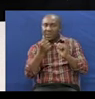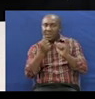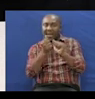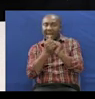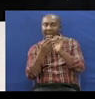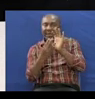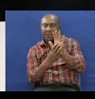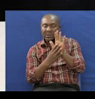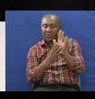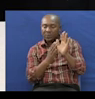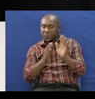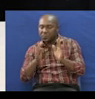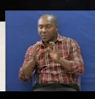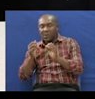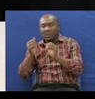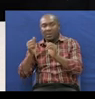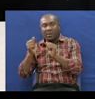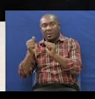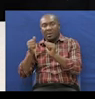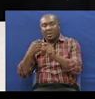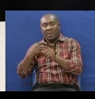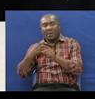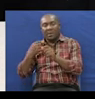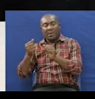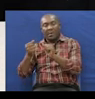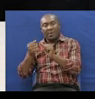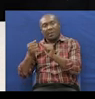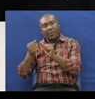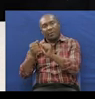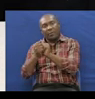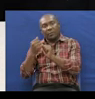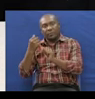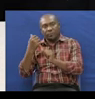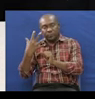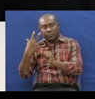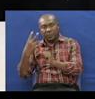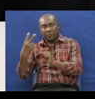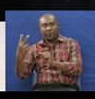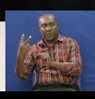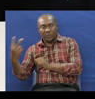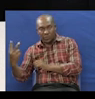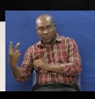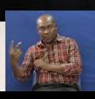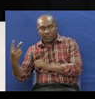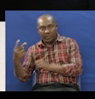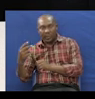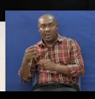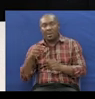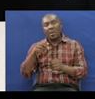1519 to 22, Ferdinand Magellan navigator proved this through